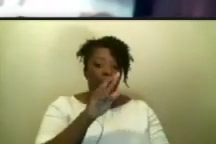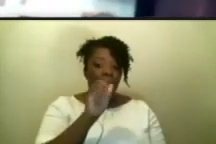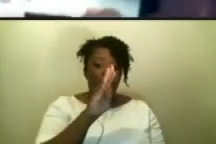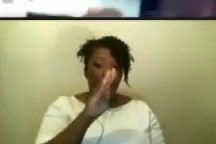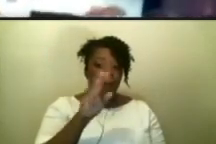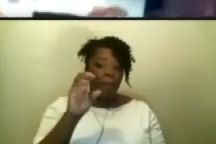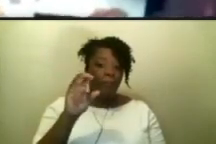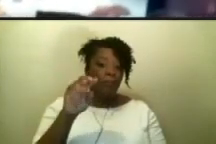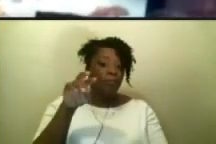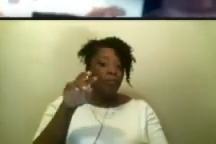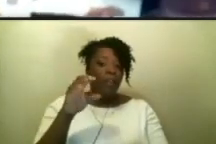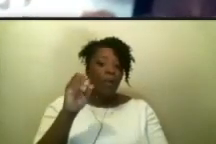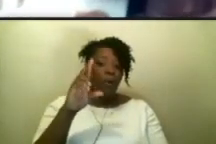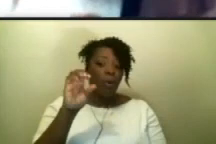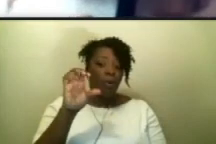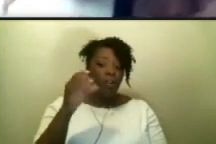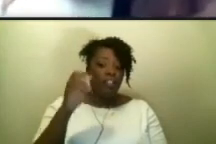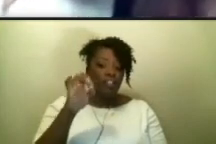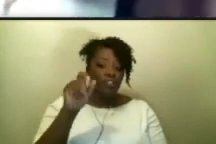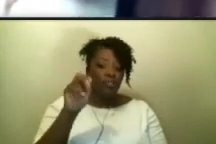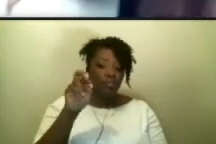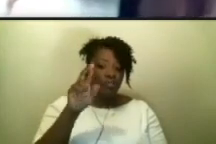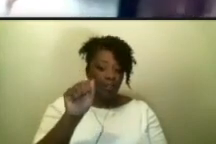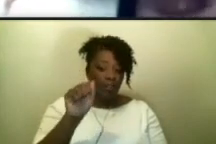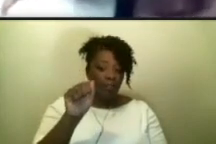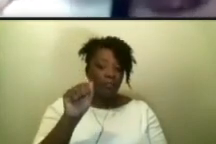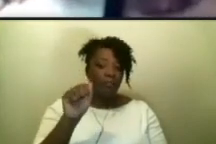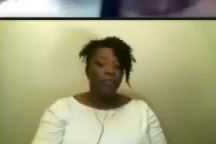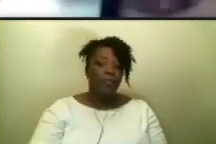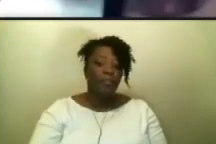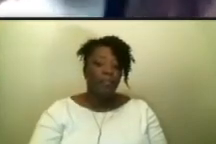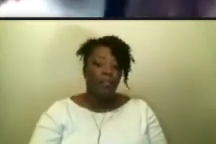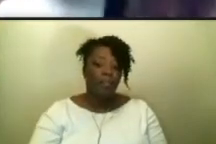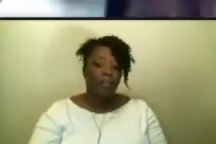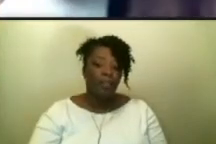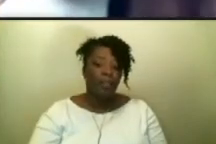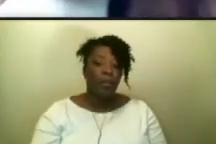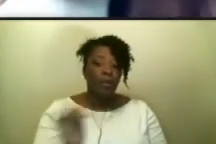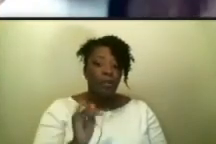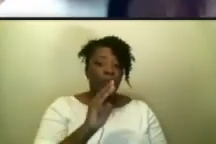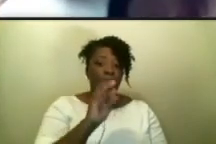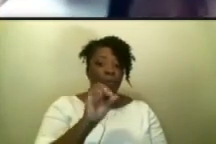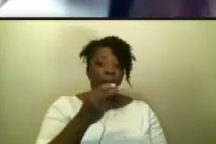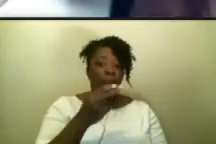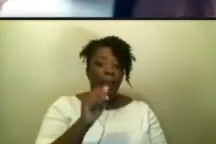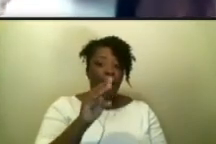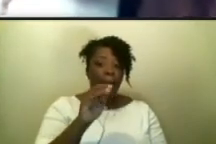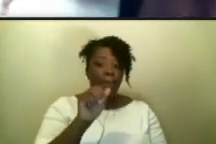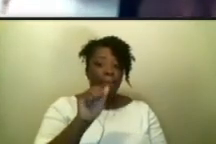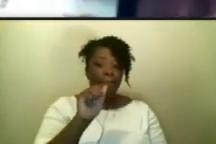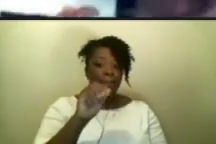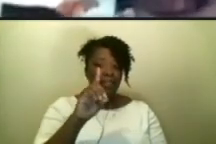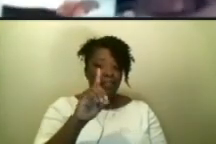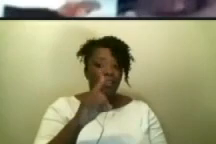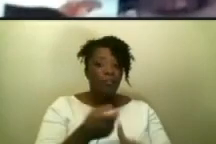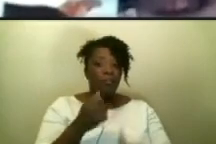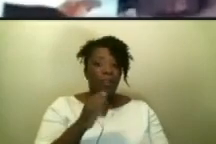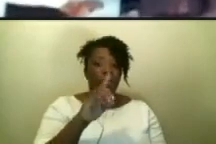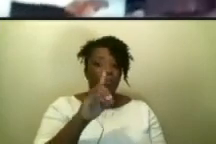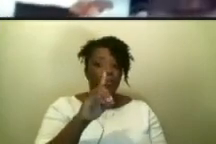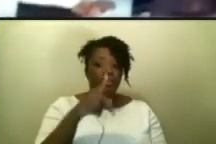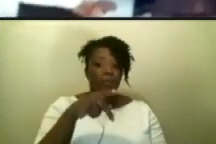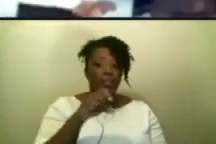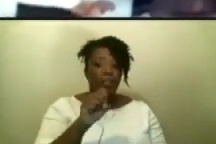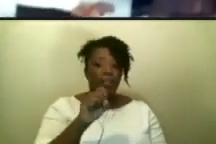today, we promise to have the correct answers for you and we can email them to you if you like. All the questions asked today will be published on